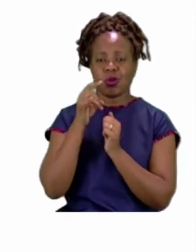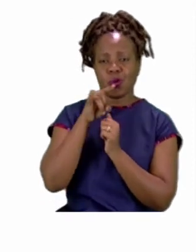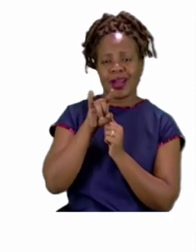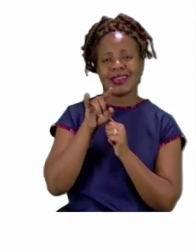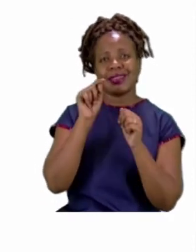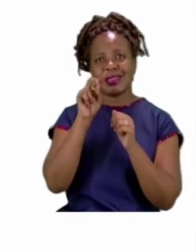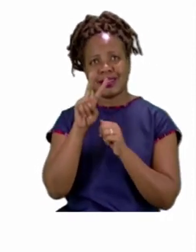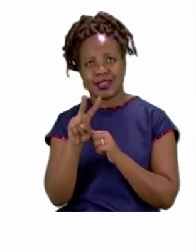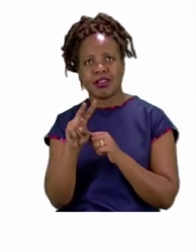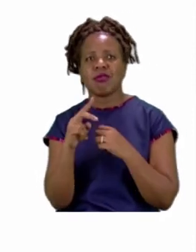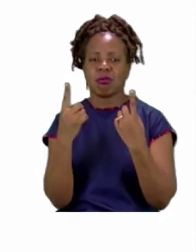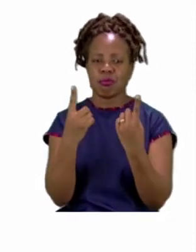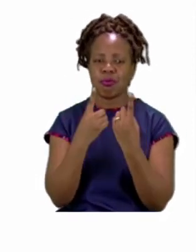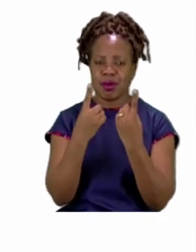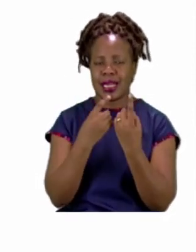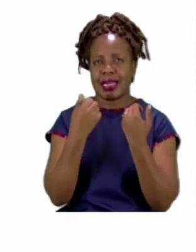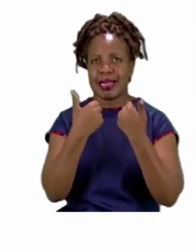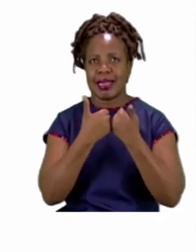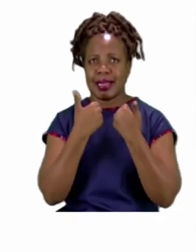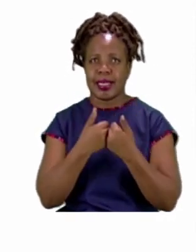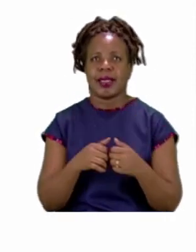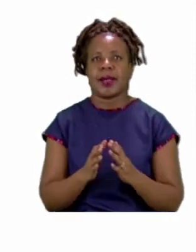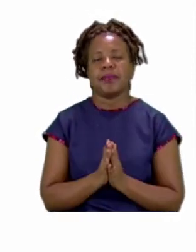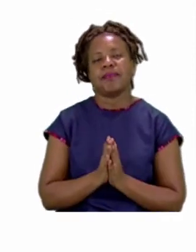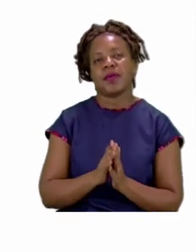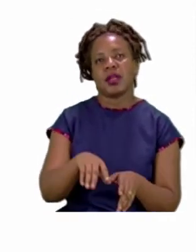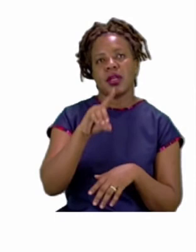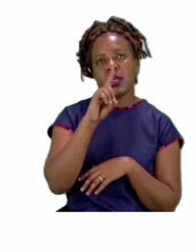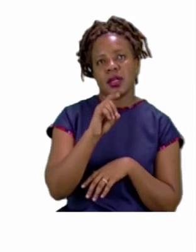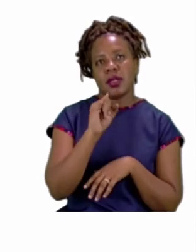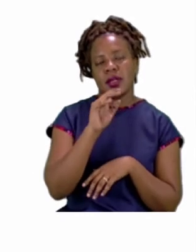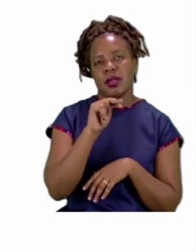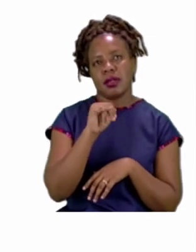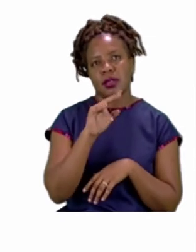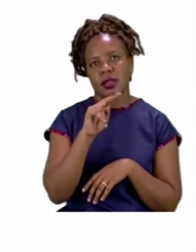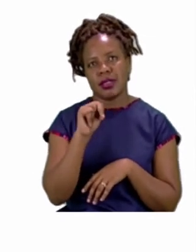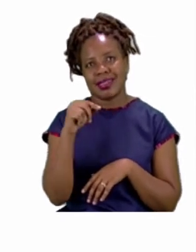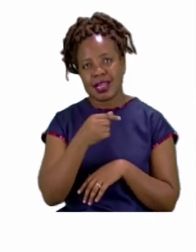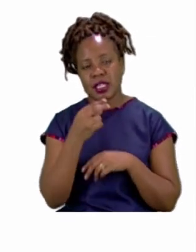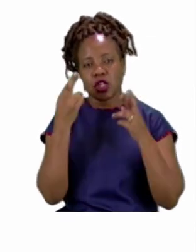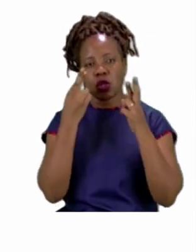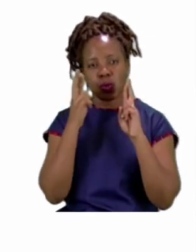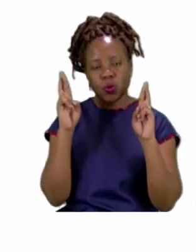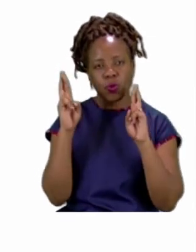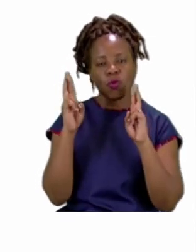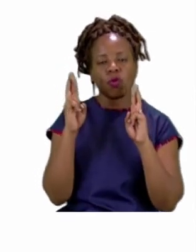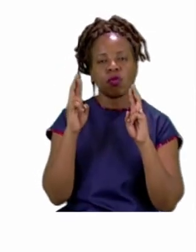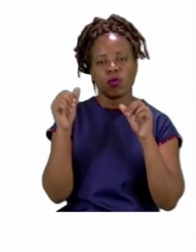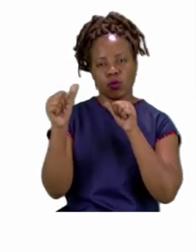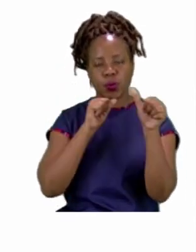room is a special room that is used for when families sit down together for a meal. It can be